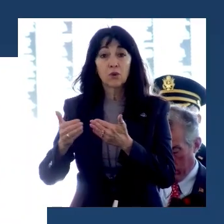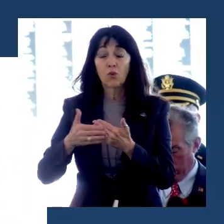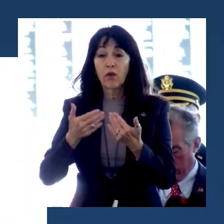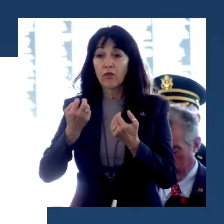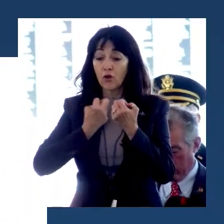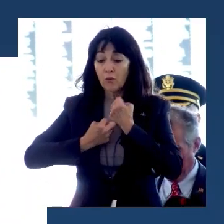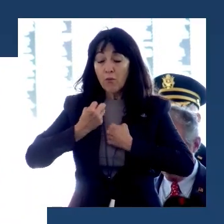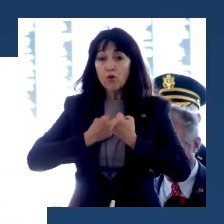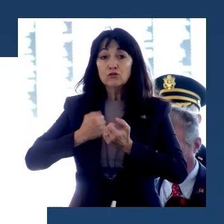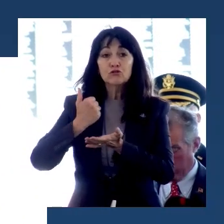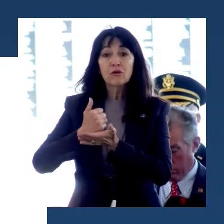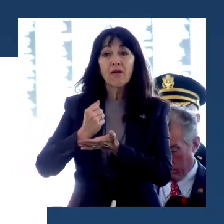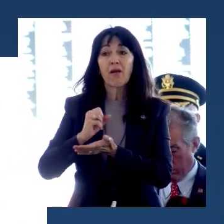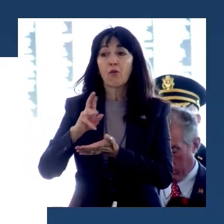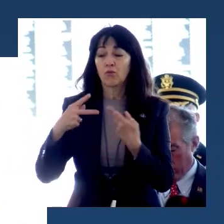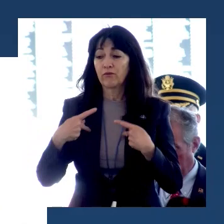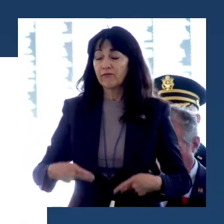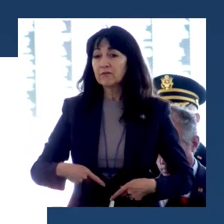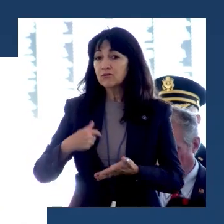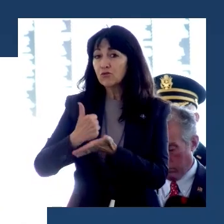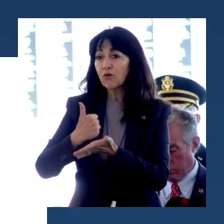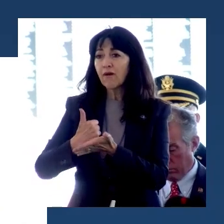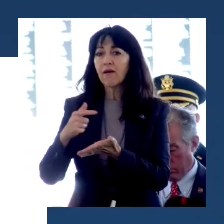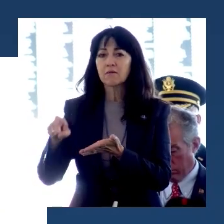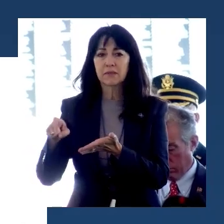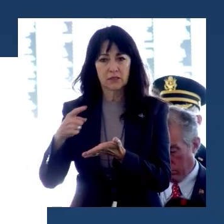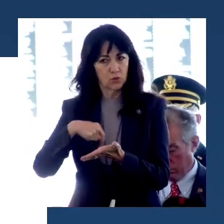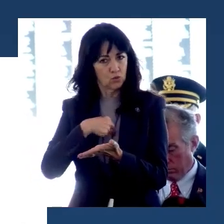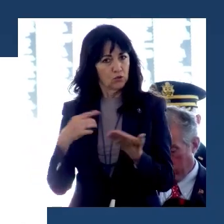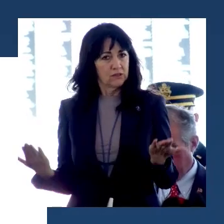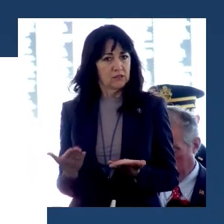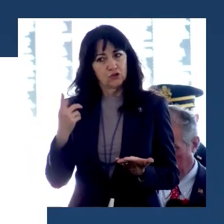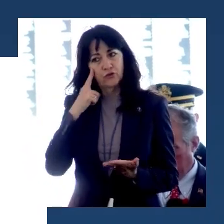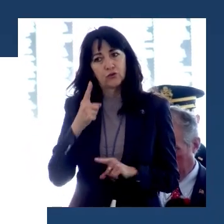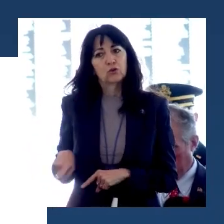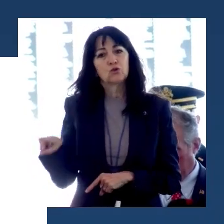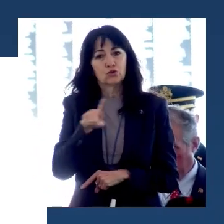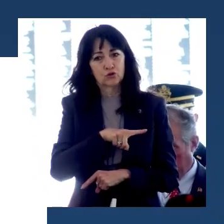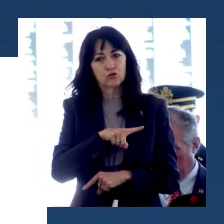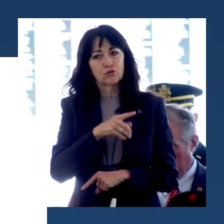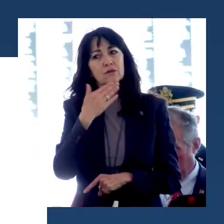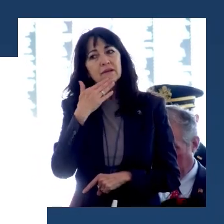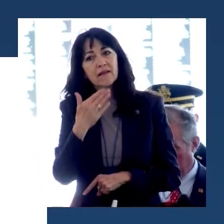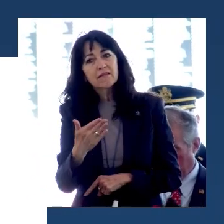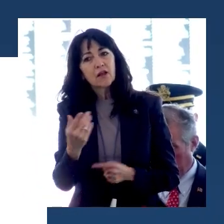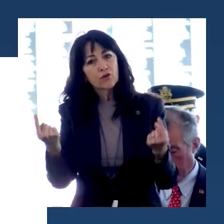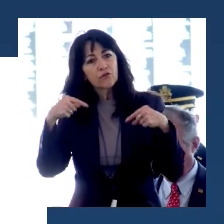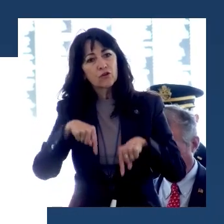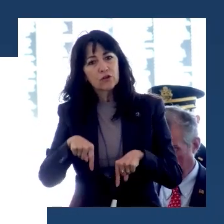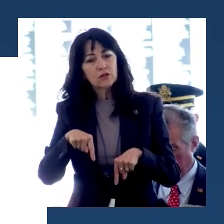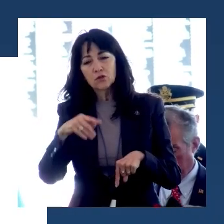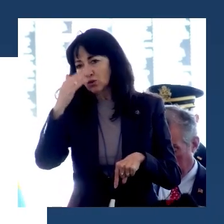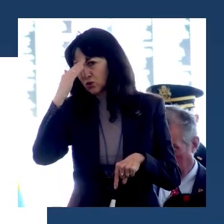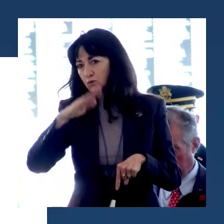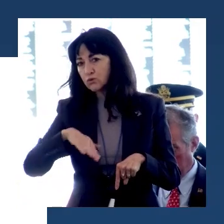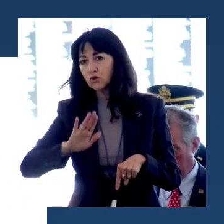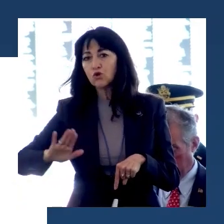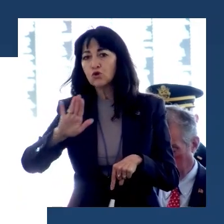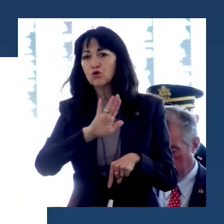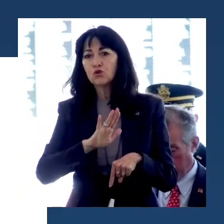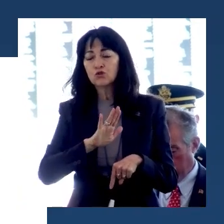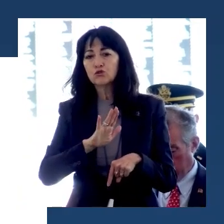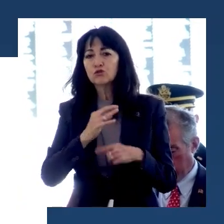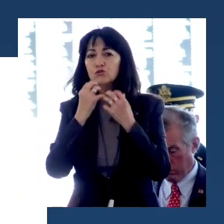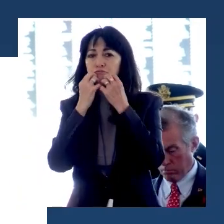emotional. So again, thank you for being present. Know that your loved ones are always remembered, and their